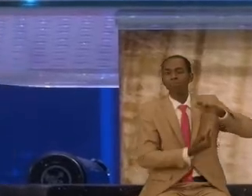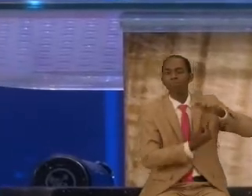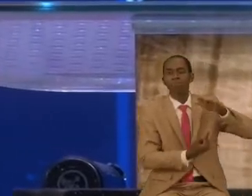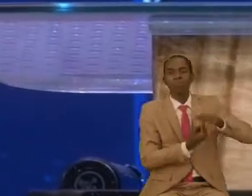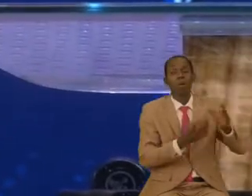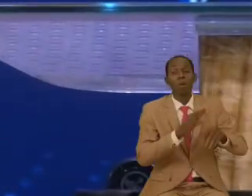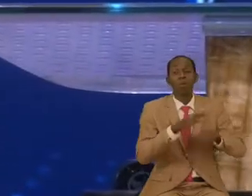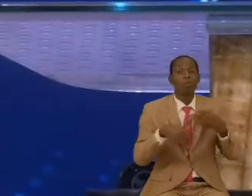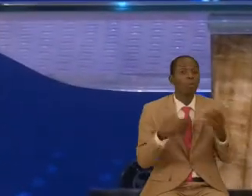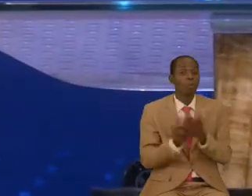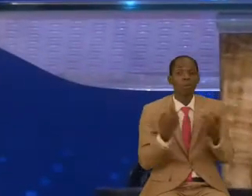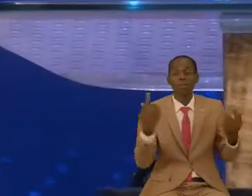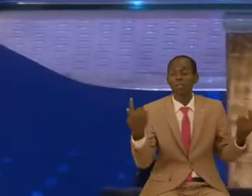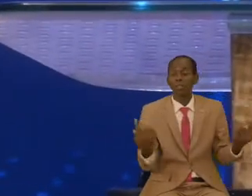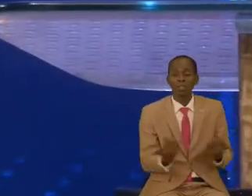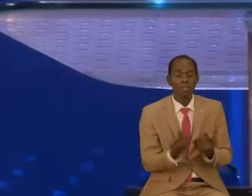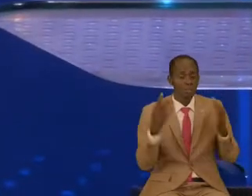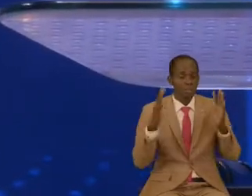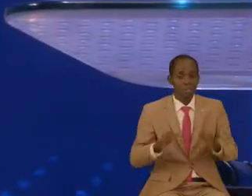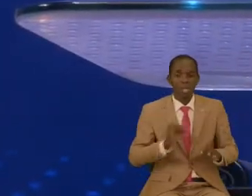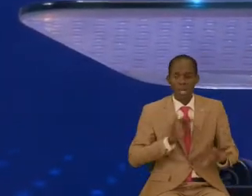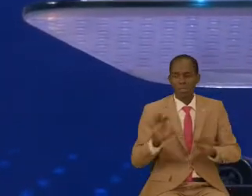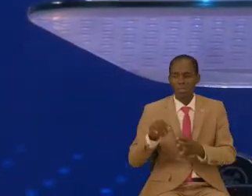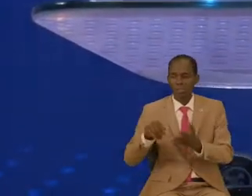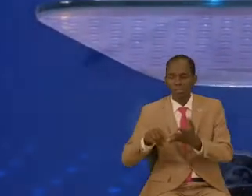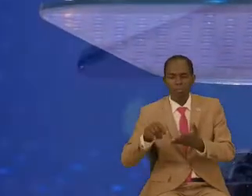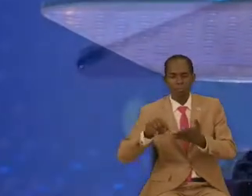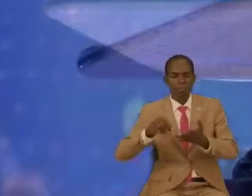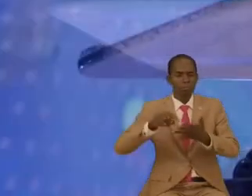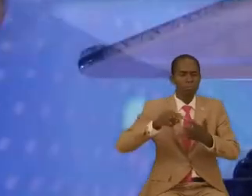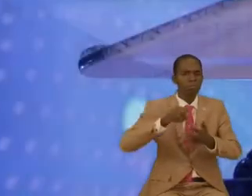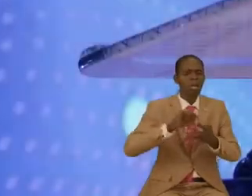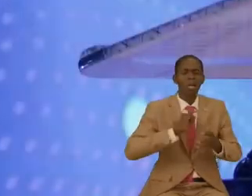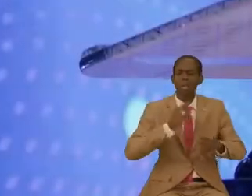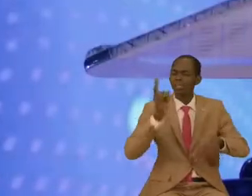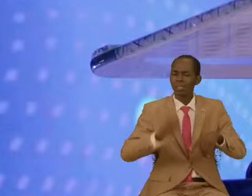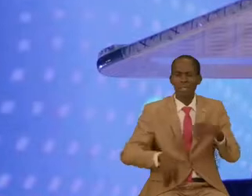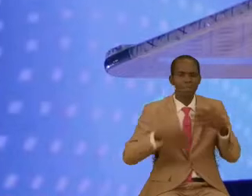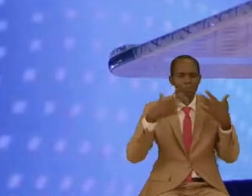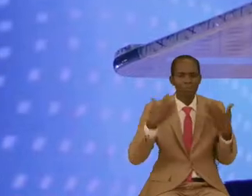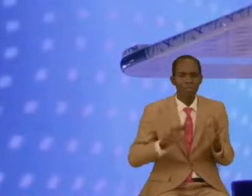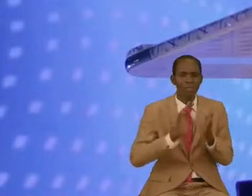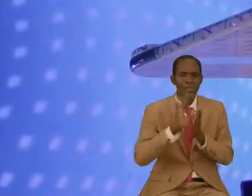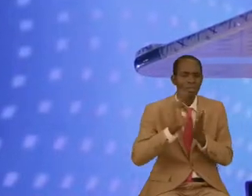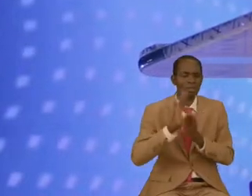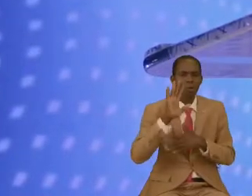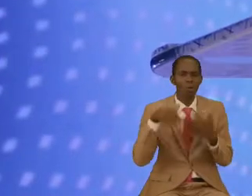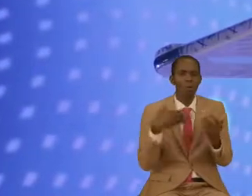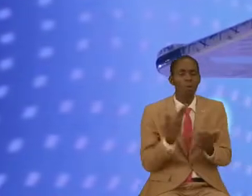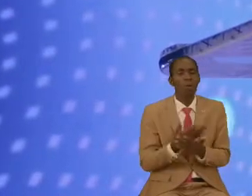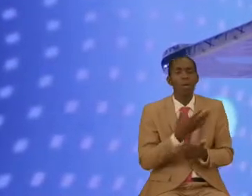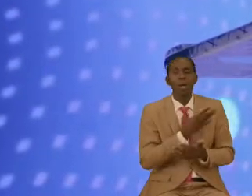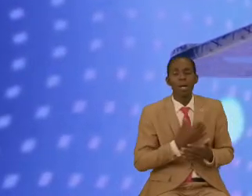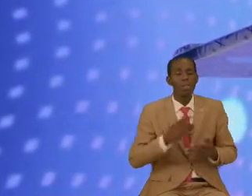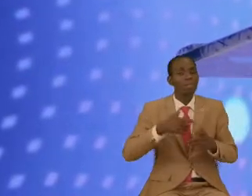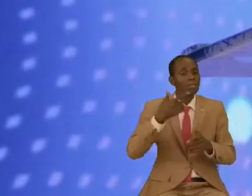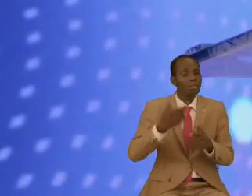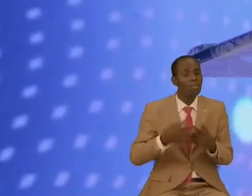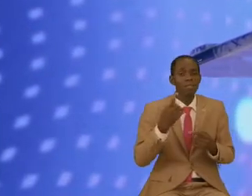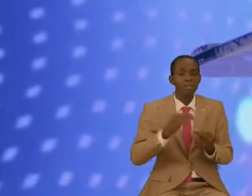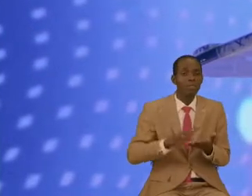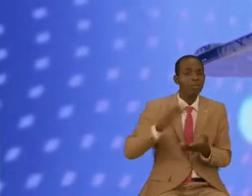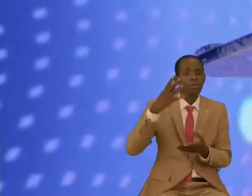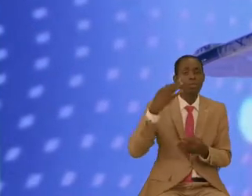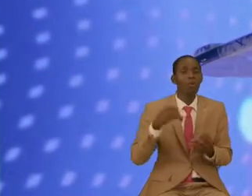did this, I did this, I did that. He said, I cannot even number and count them. And then the glory of it, the joy